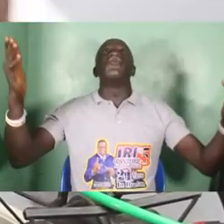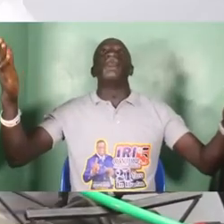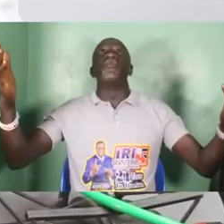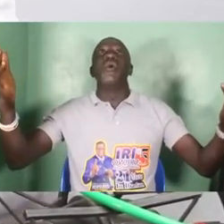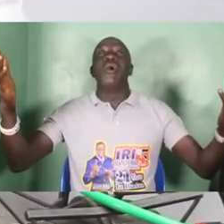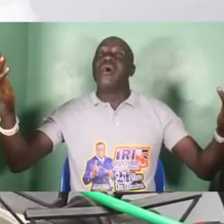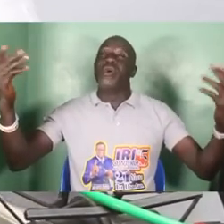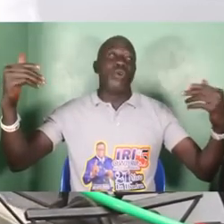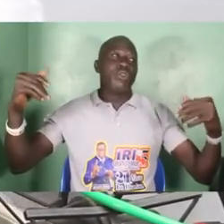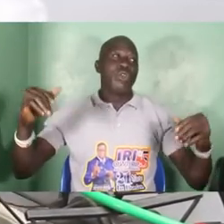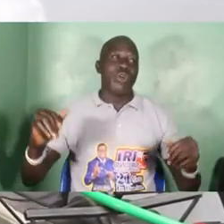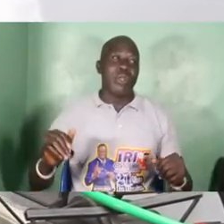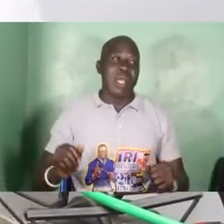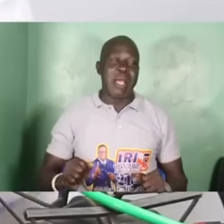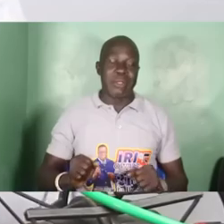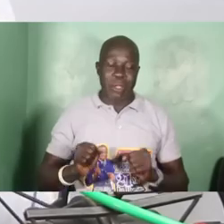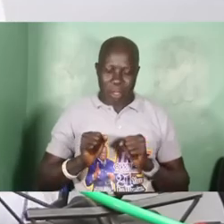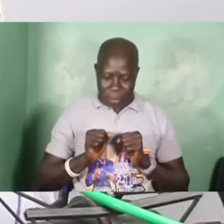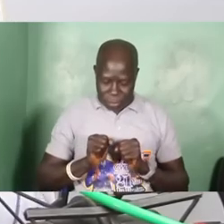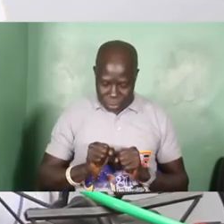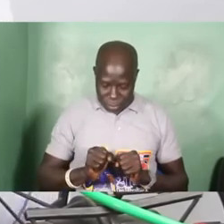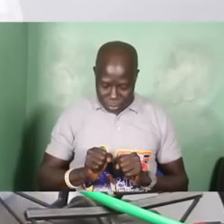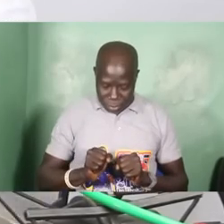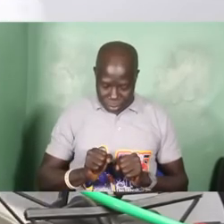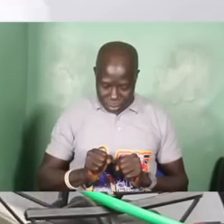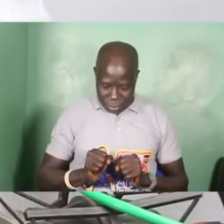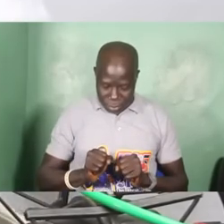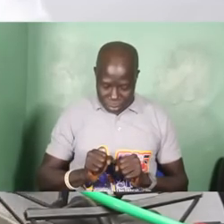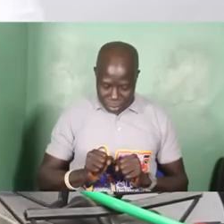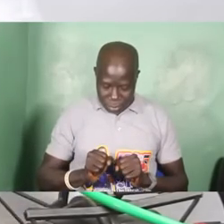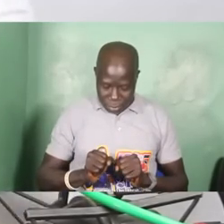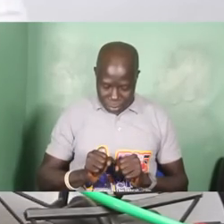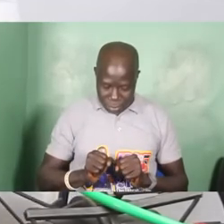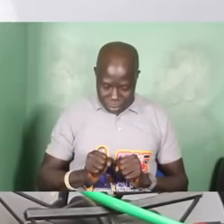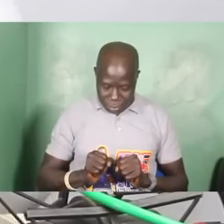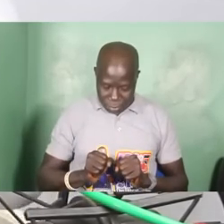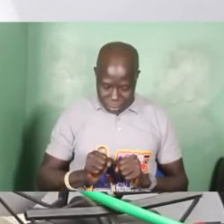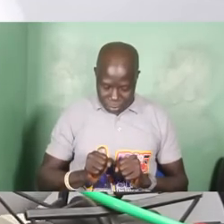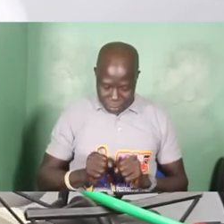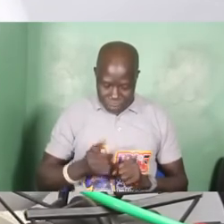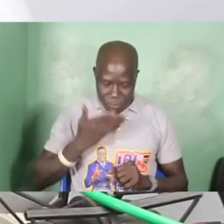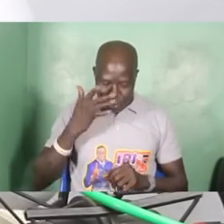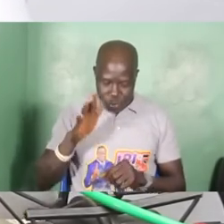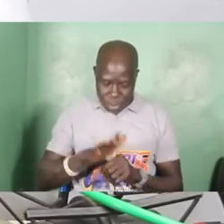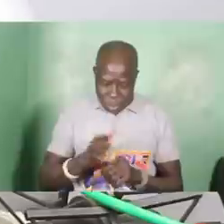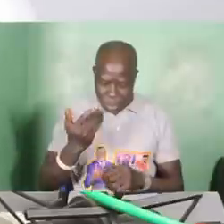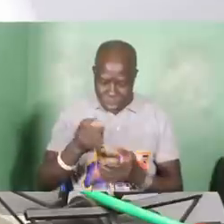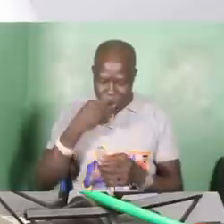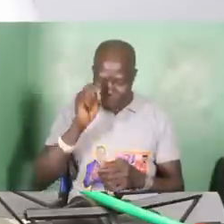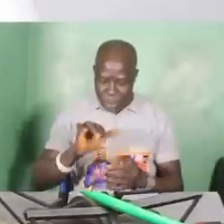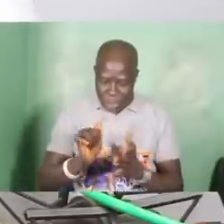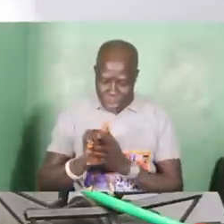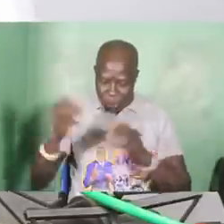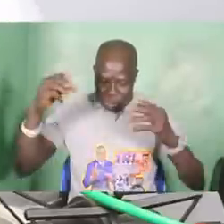A ò ní ètò ràdé dán, látọ̀dọ̀